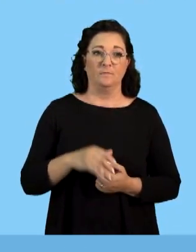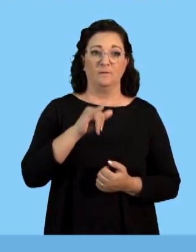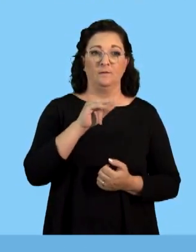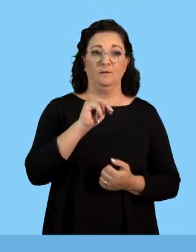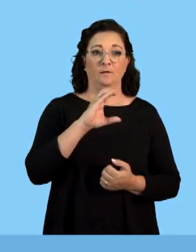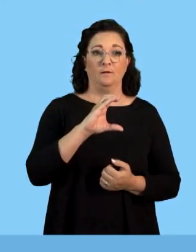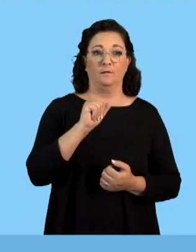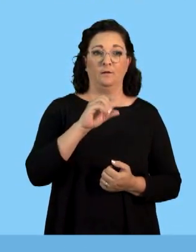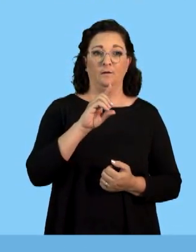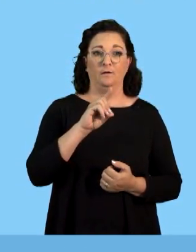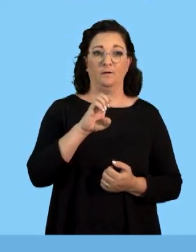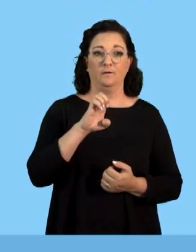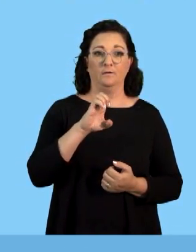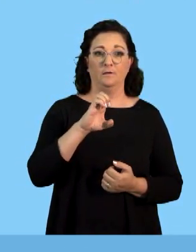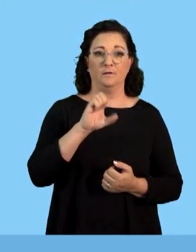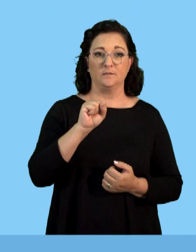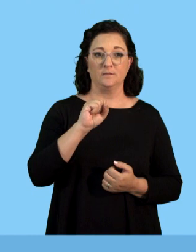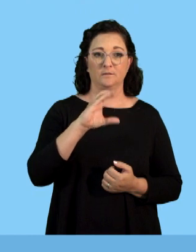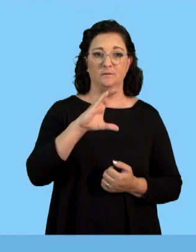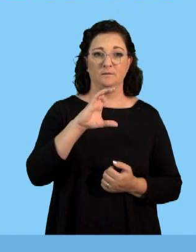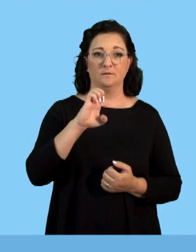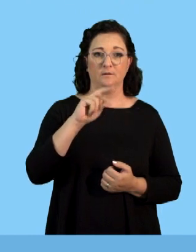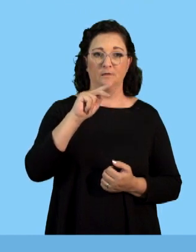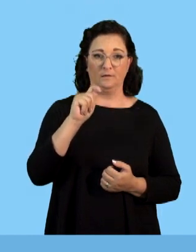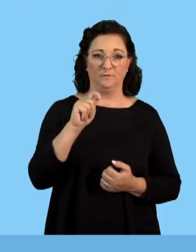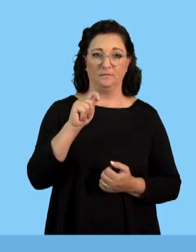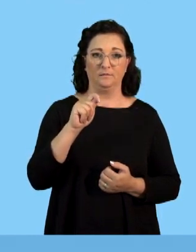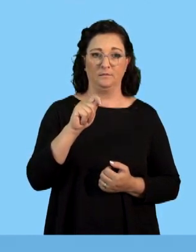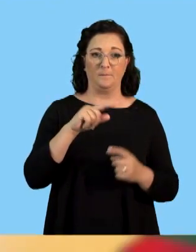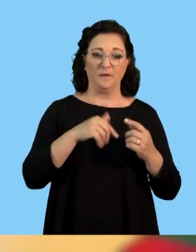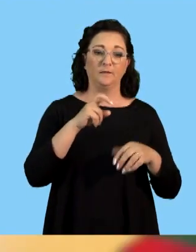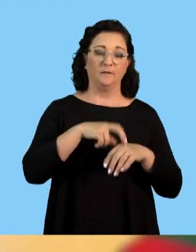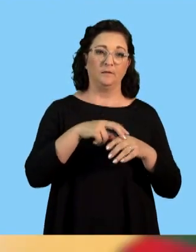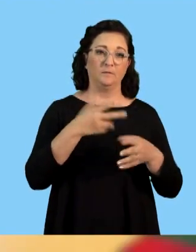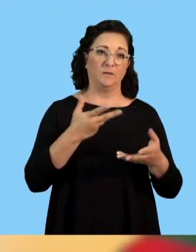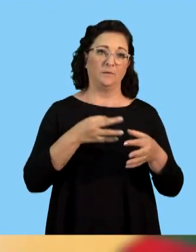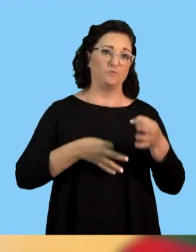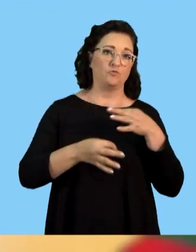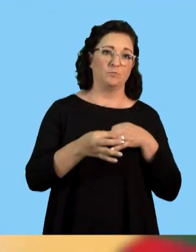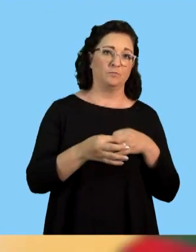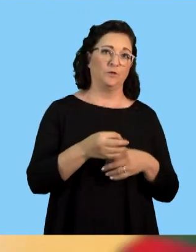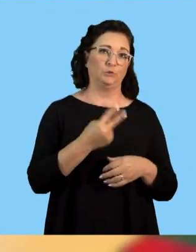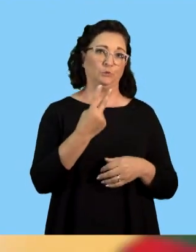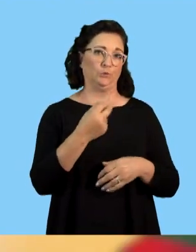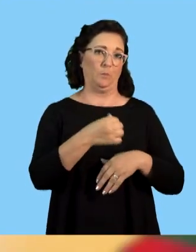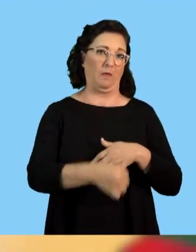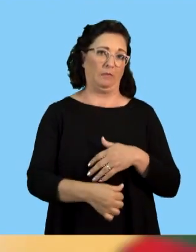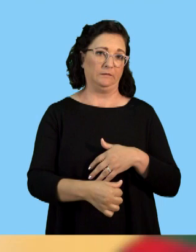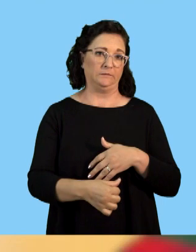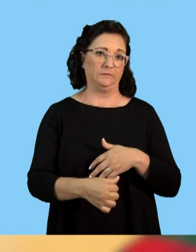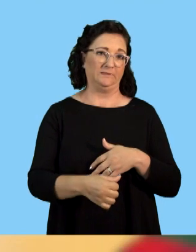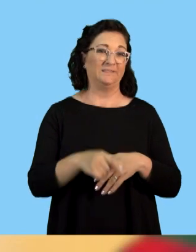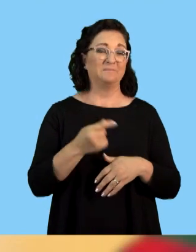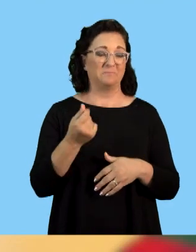our incandescent lights, they have a filament, they burn out. So you might find that you'd have to replace this light bulb maybe every 2 months or even every